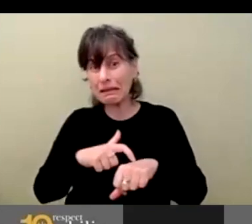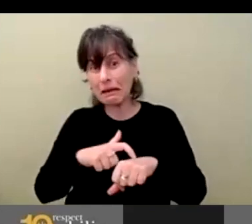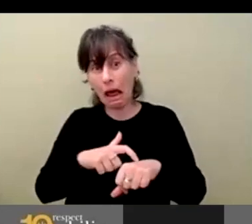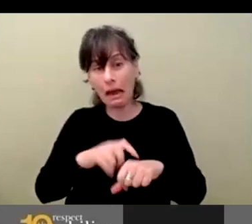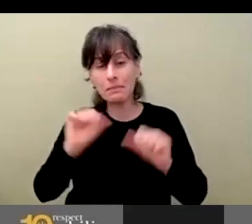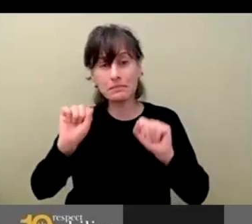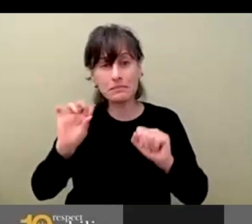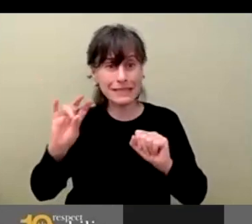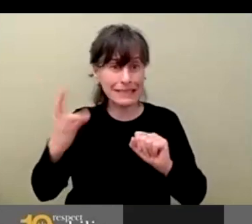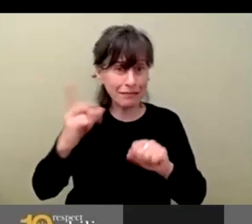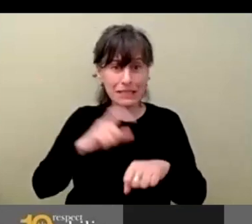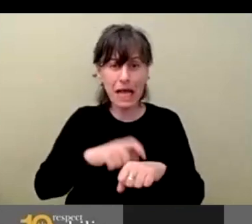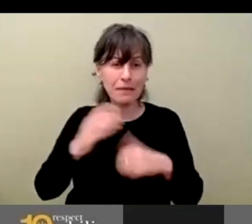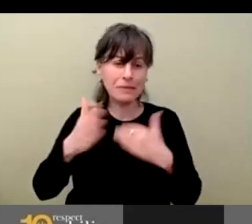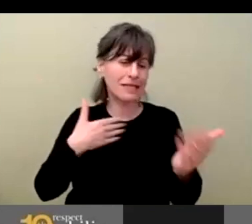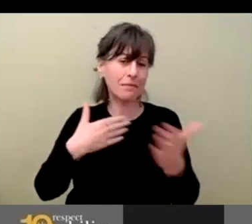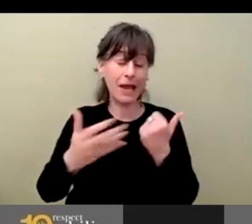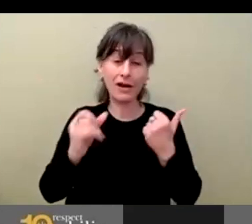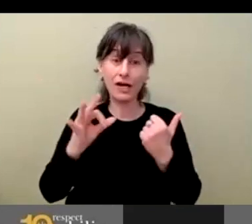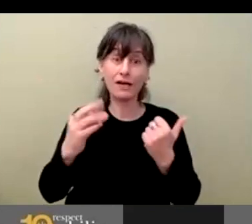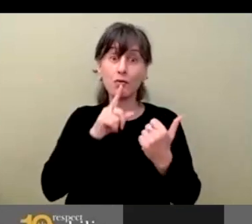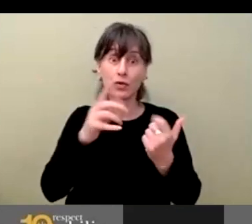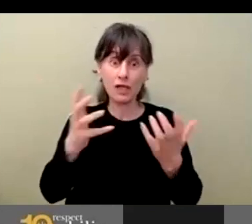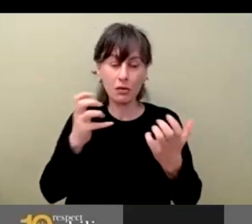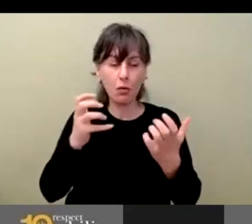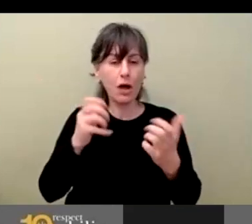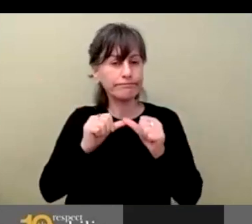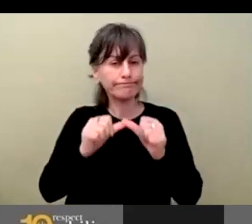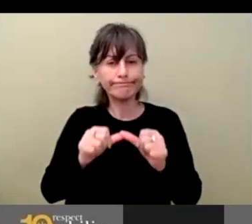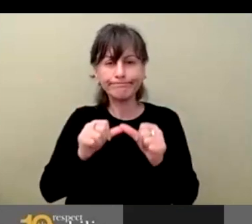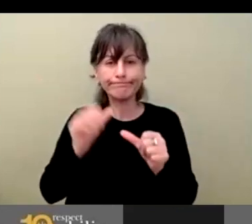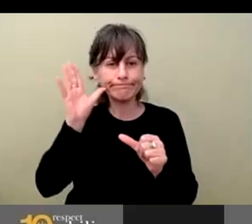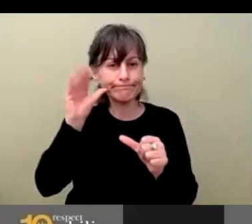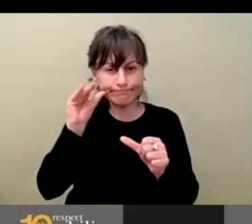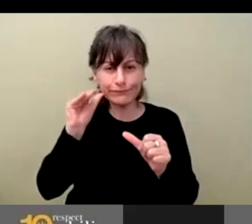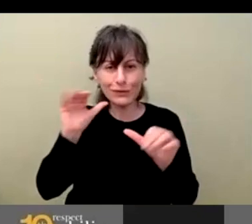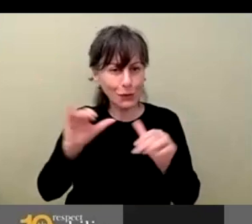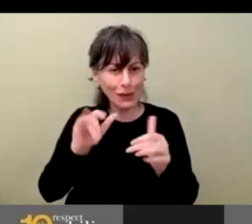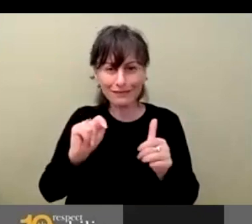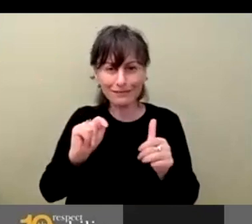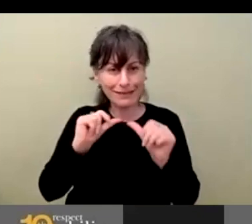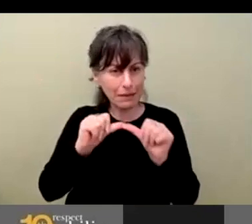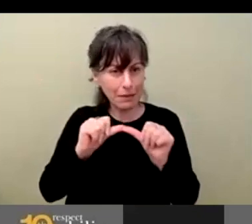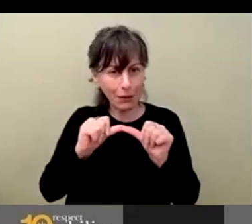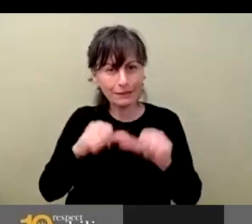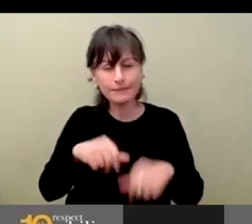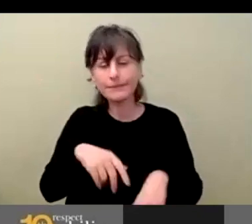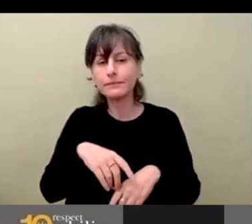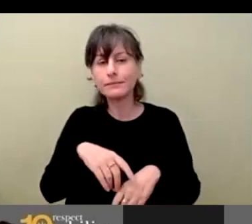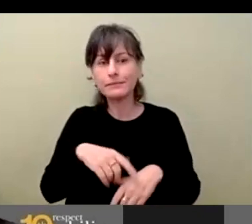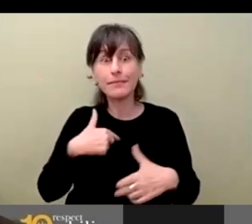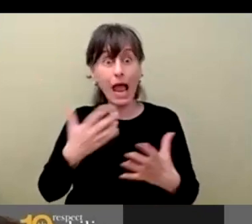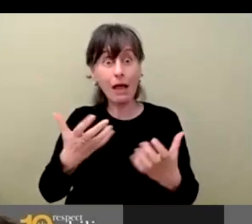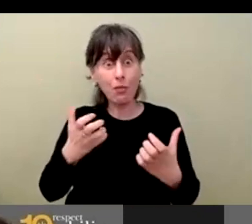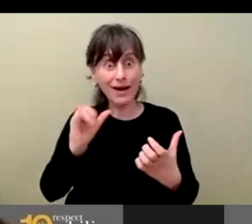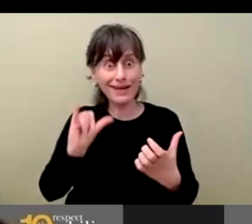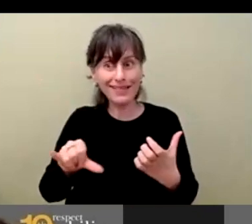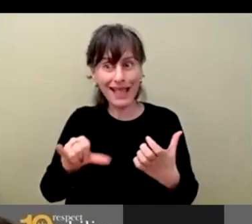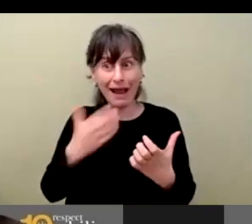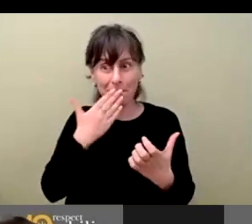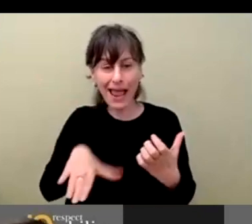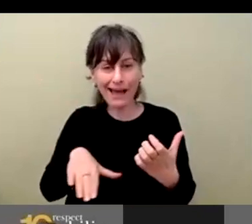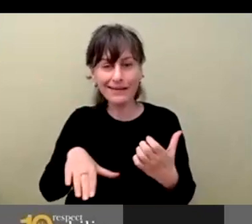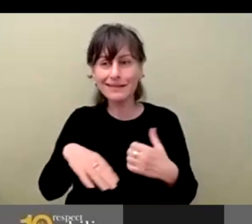20th time. It doesn't matter. If you really want something, keep going. I really wanted it pretty bad,